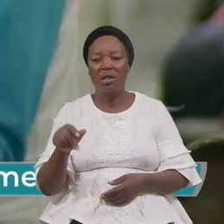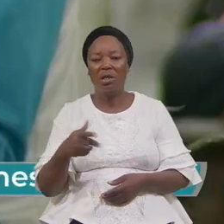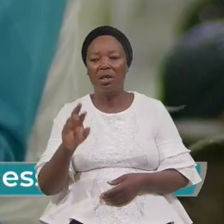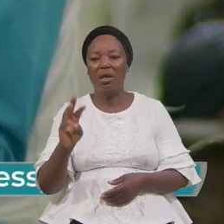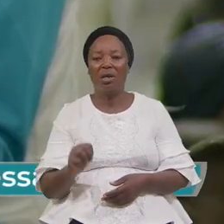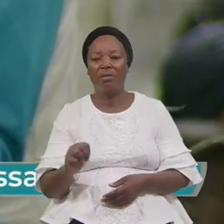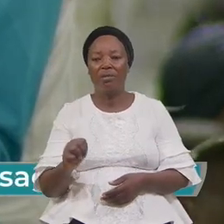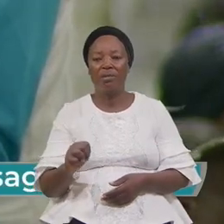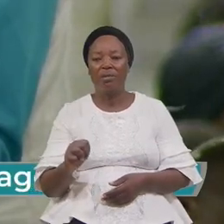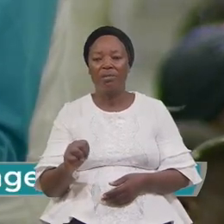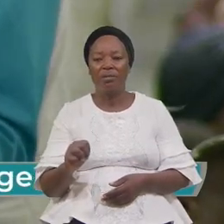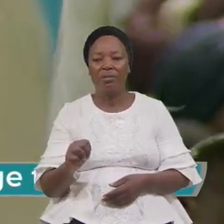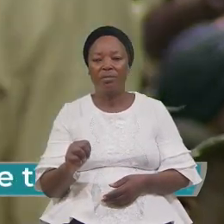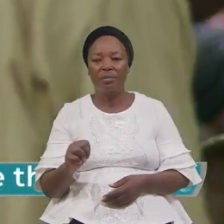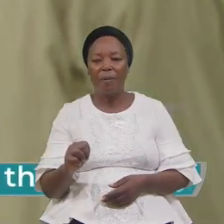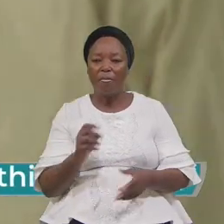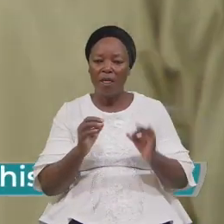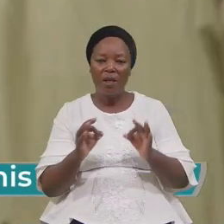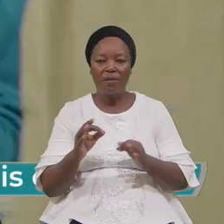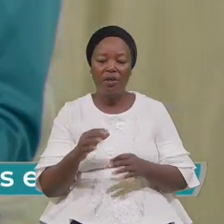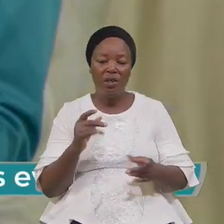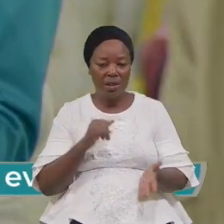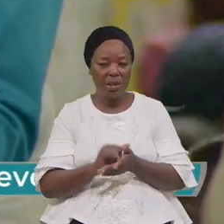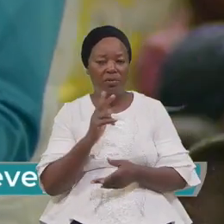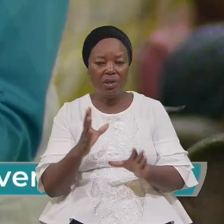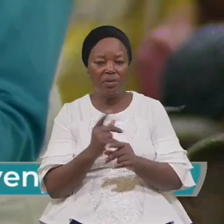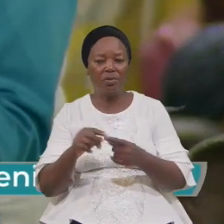text message. It will reach us.